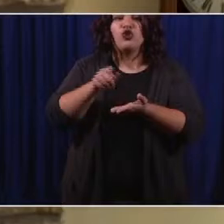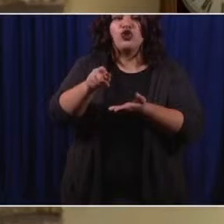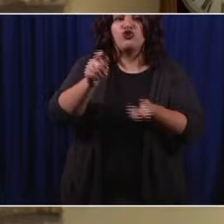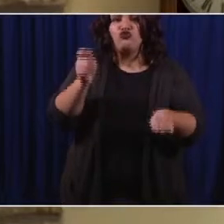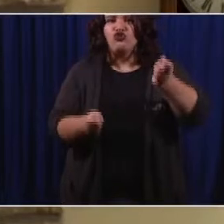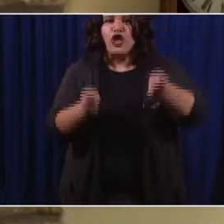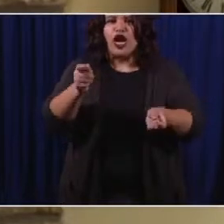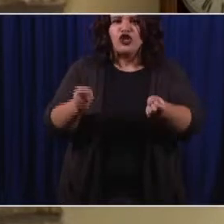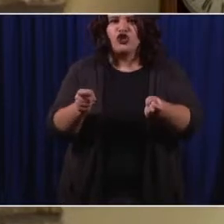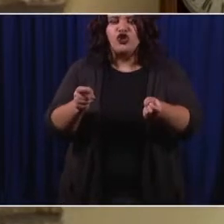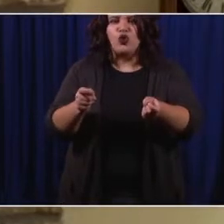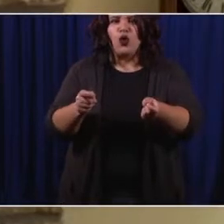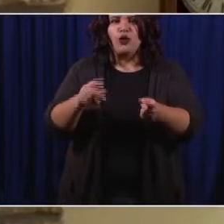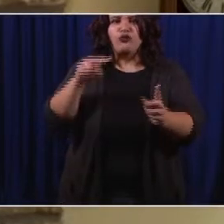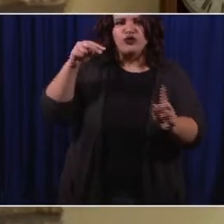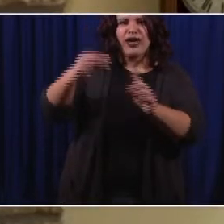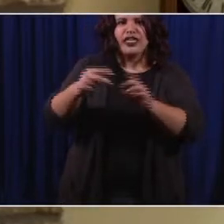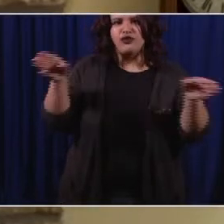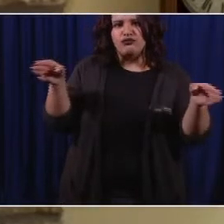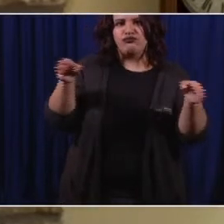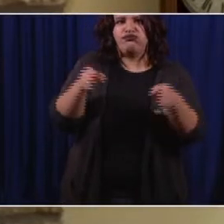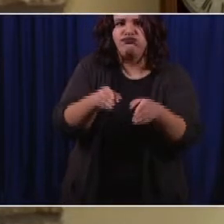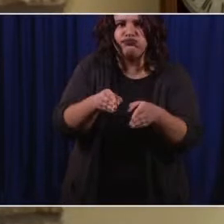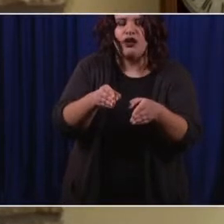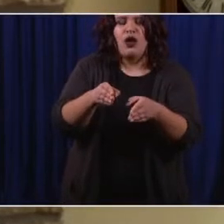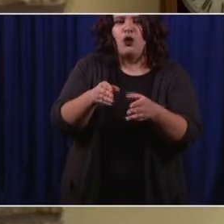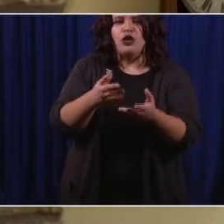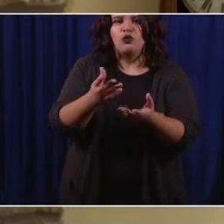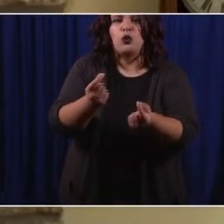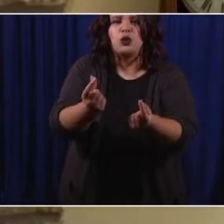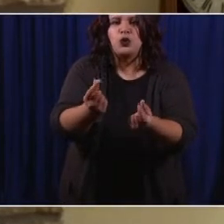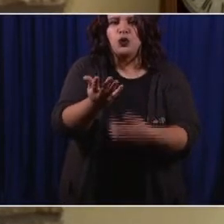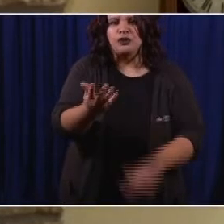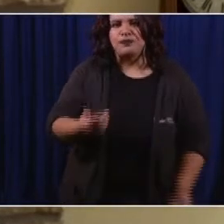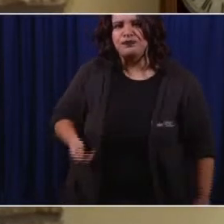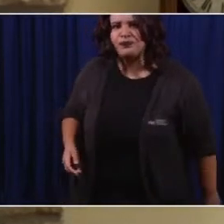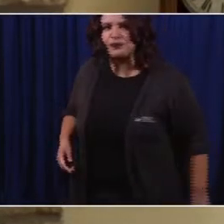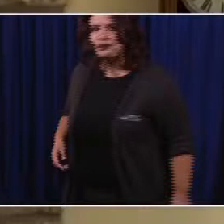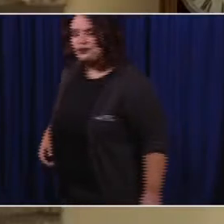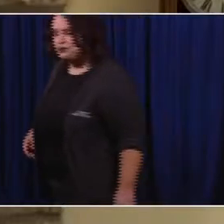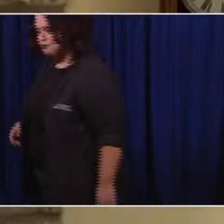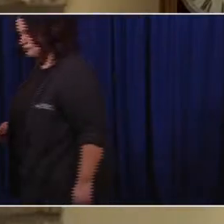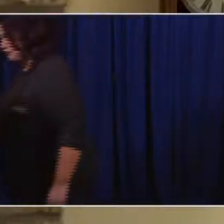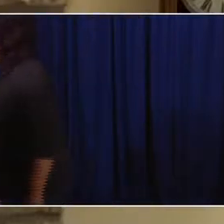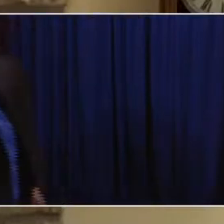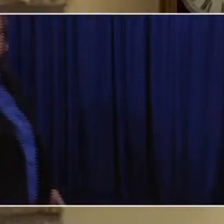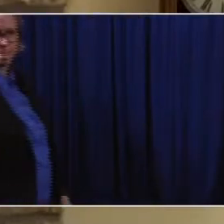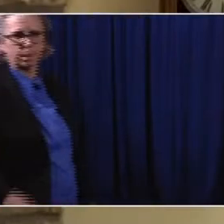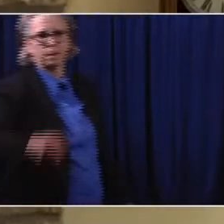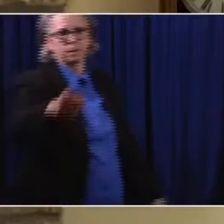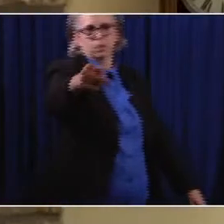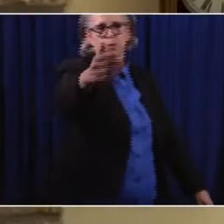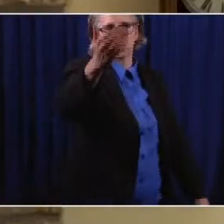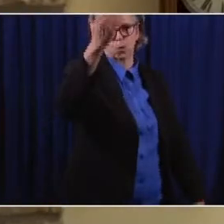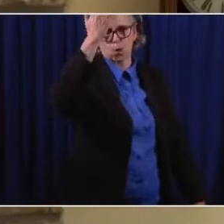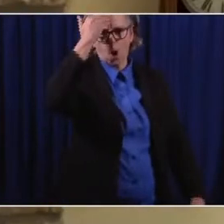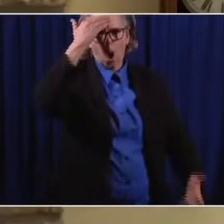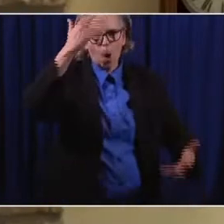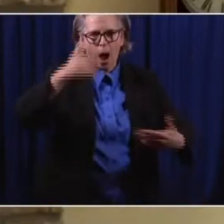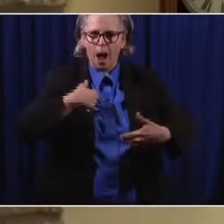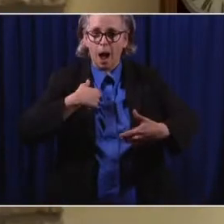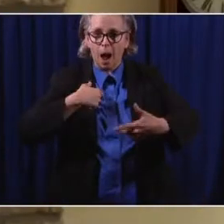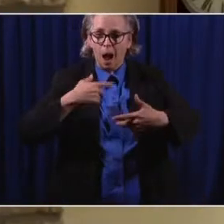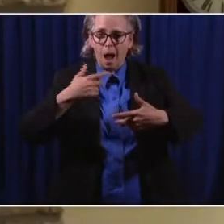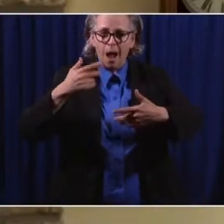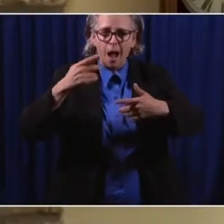Mike, I'm an eternal optimist, and I'm not going to talk about what happens if we don't get it